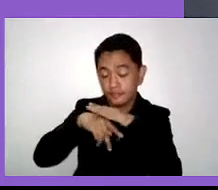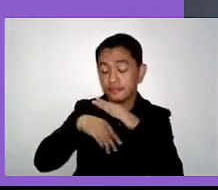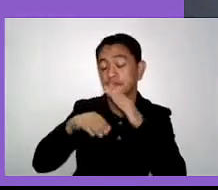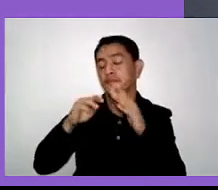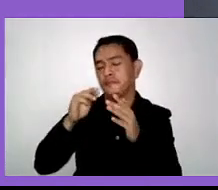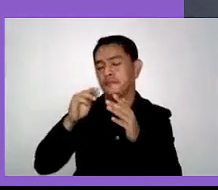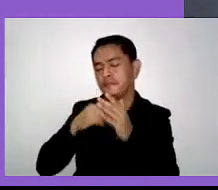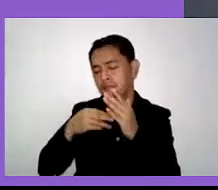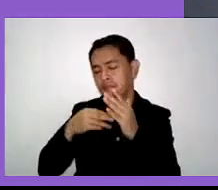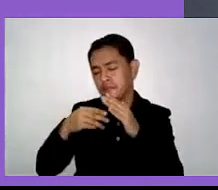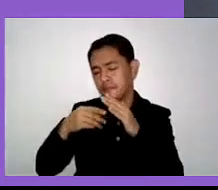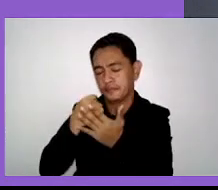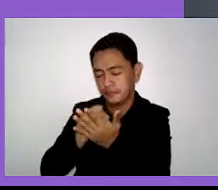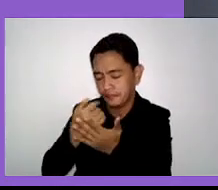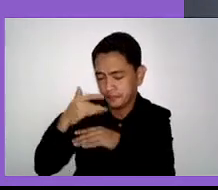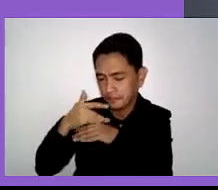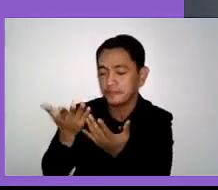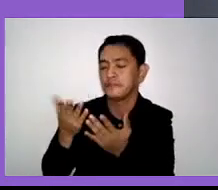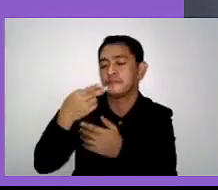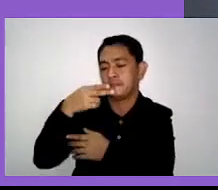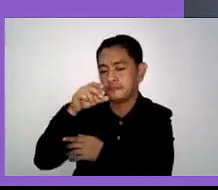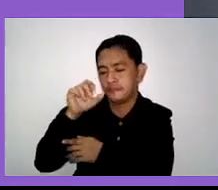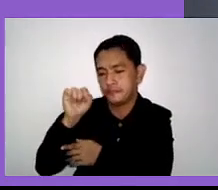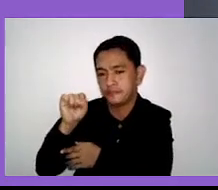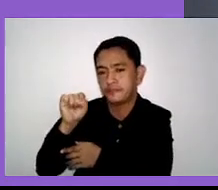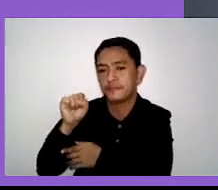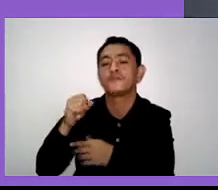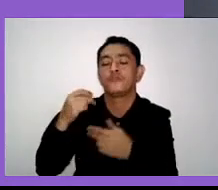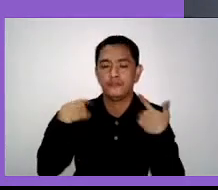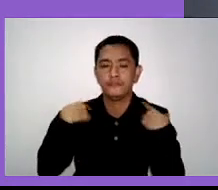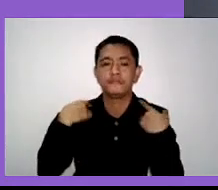to accomplish academic tasks.